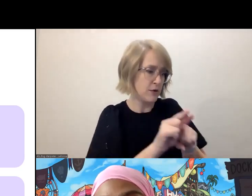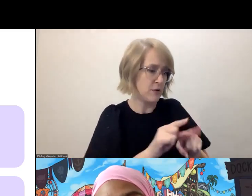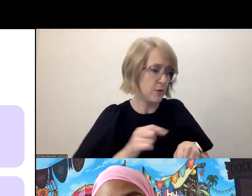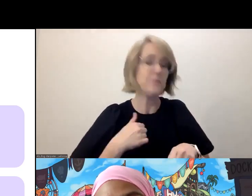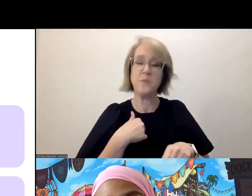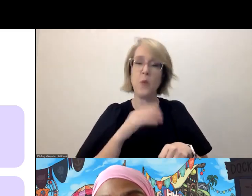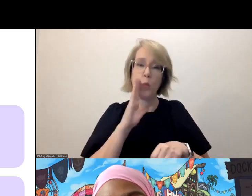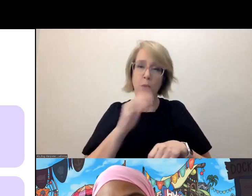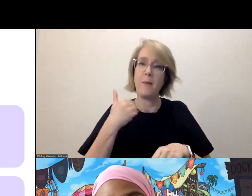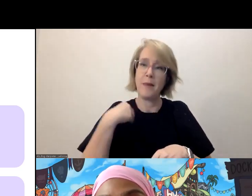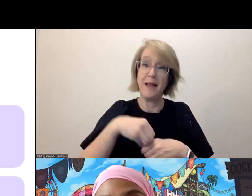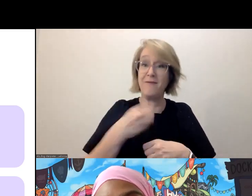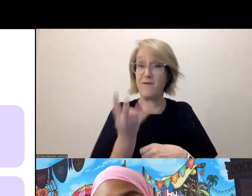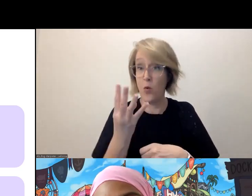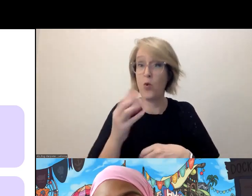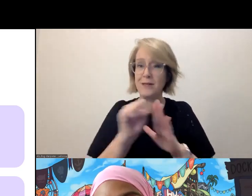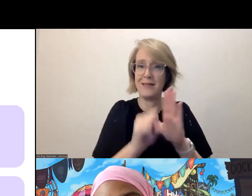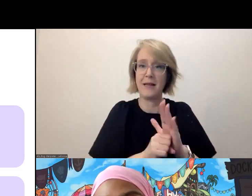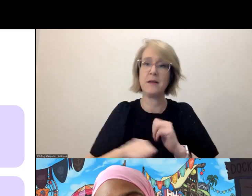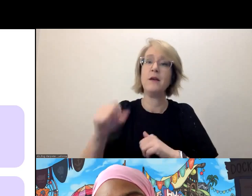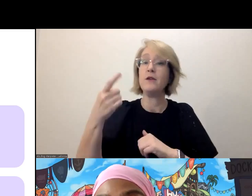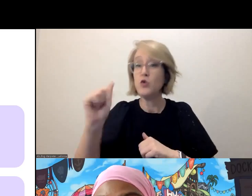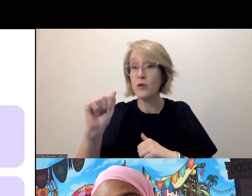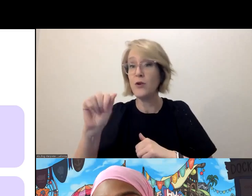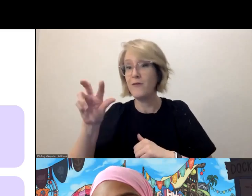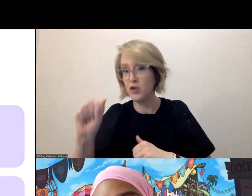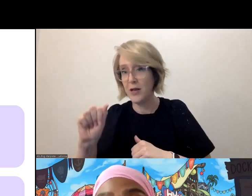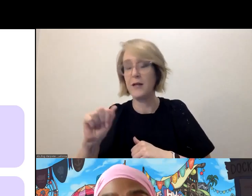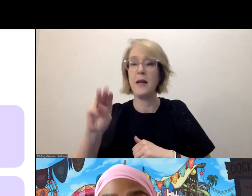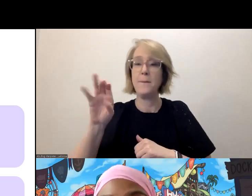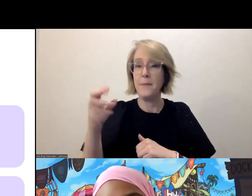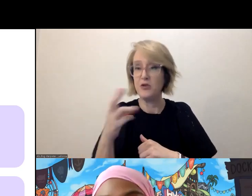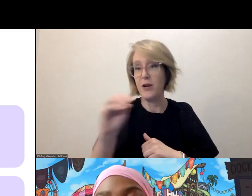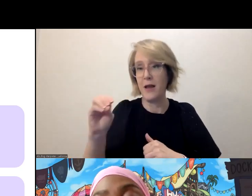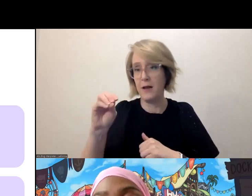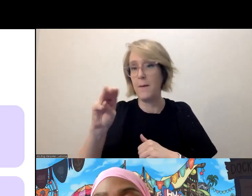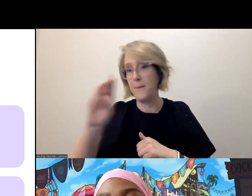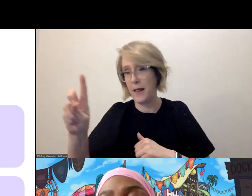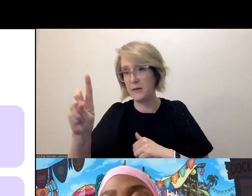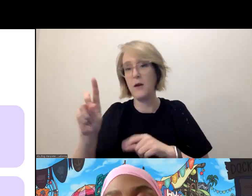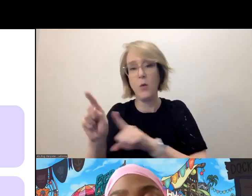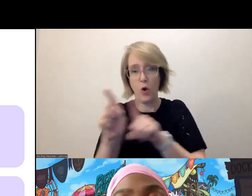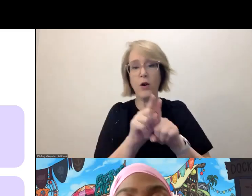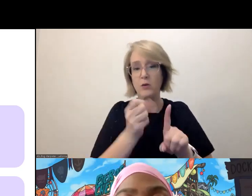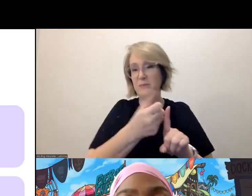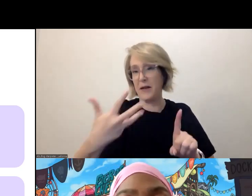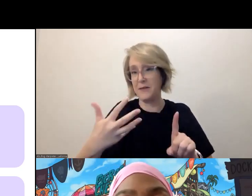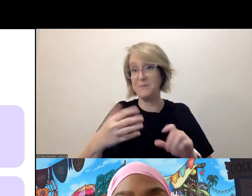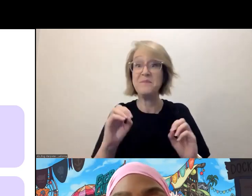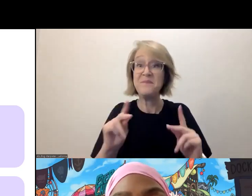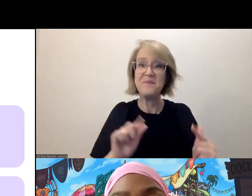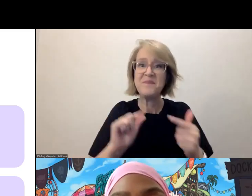we're in 4 states, Georgia, Virginia, Michigan, and Maryland, where we're at, but we're also expanding. And this